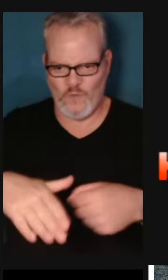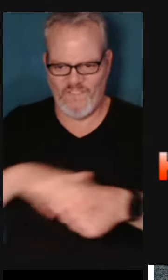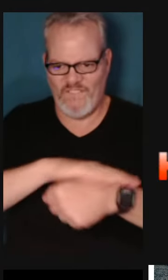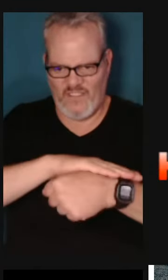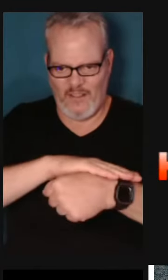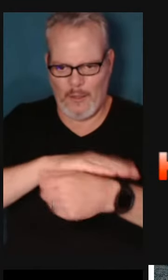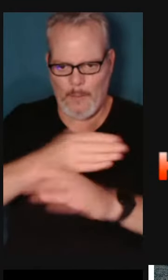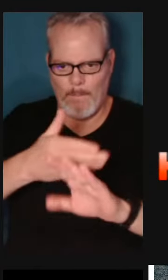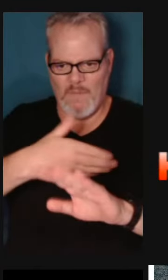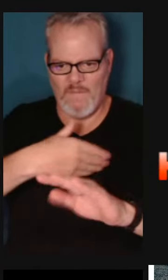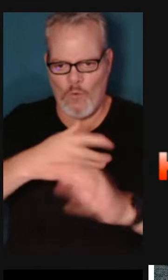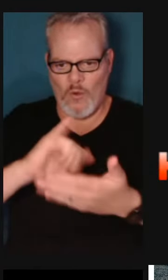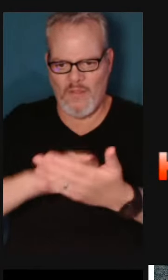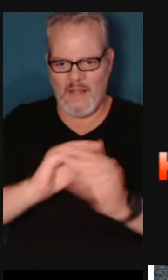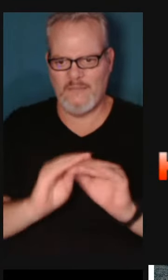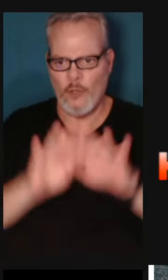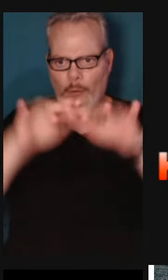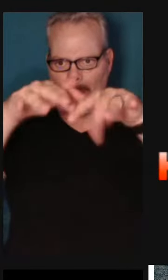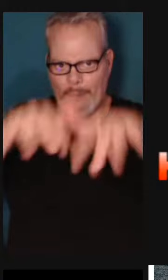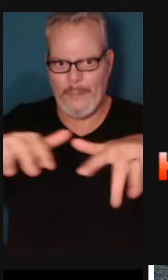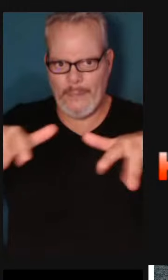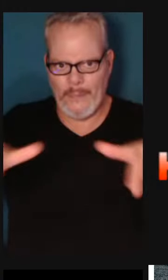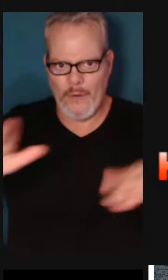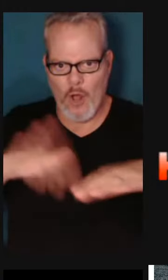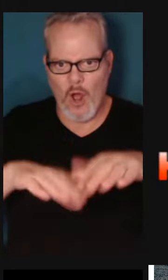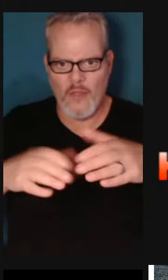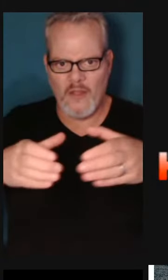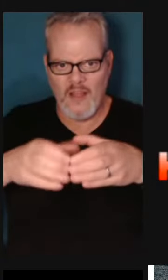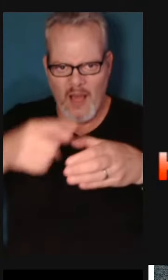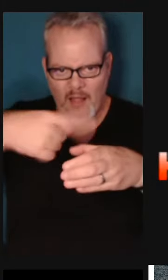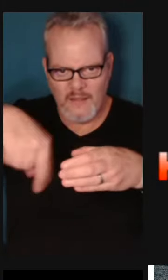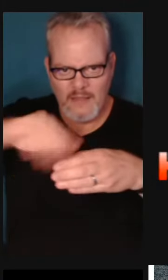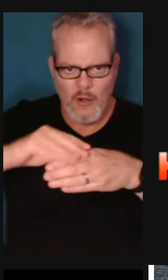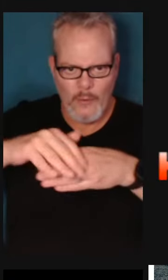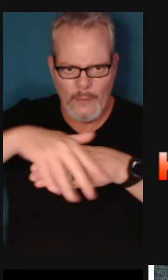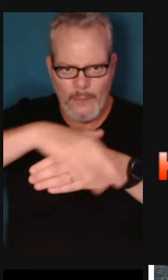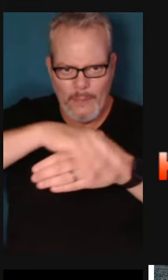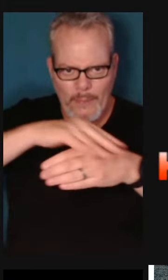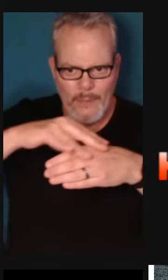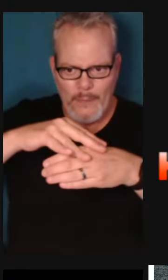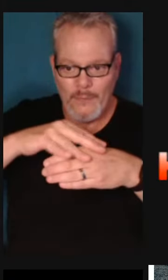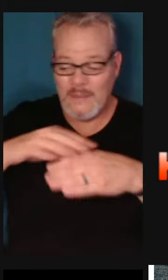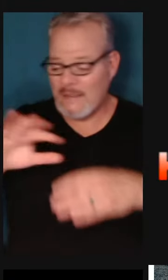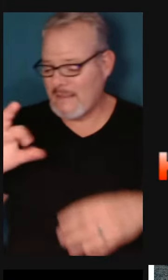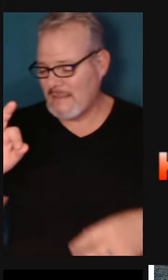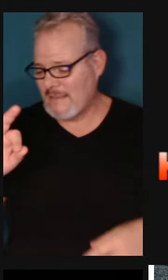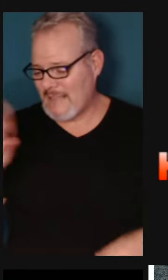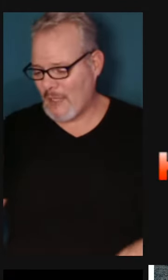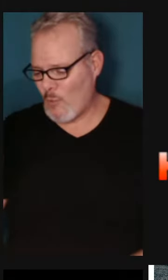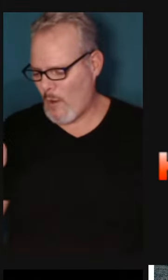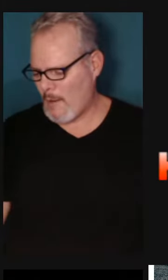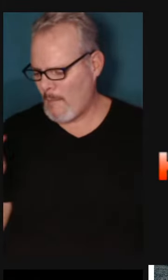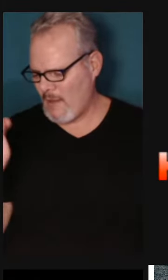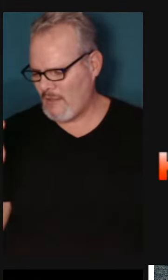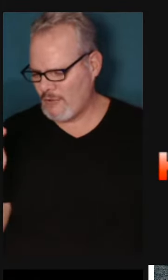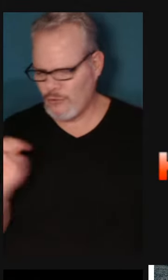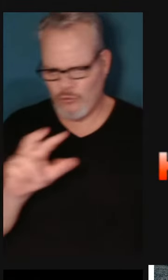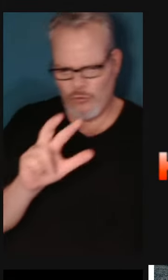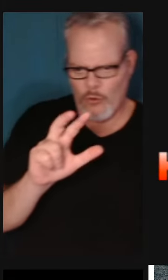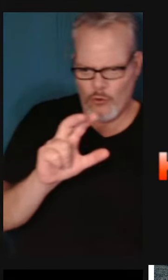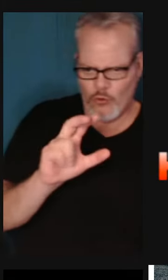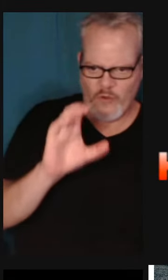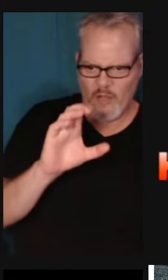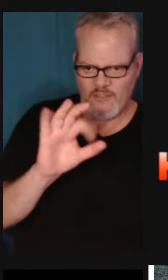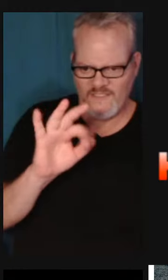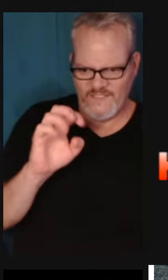spill onto the upper caldera floor. So that's great, 91 meters, 300 feet, but we also need to know the area